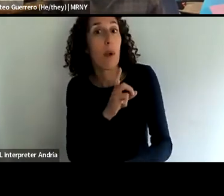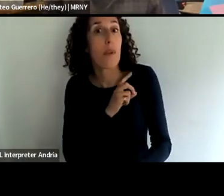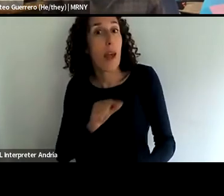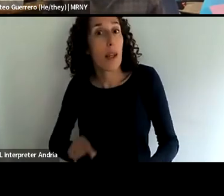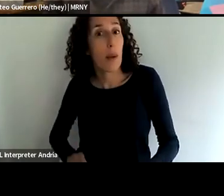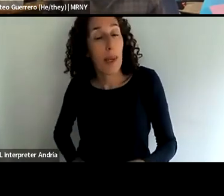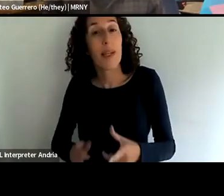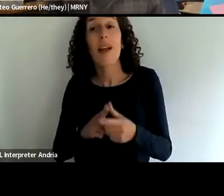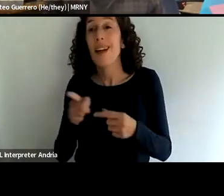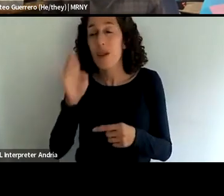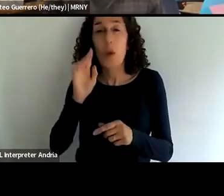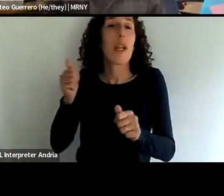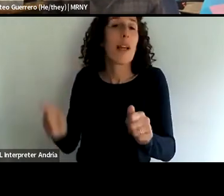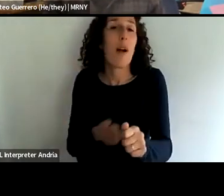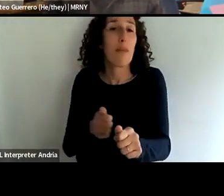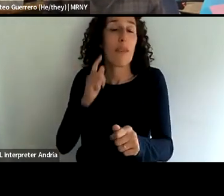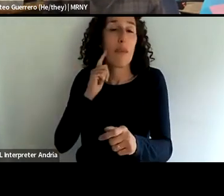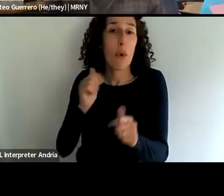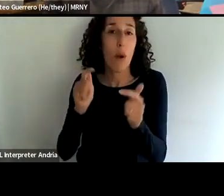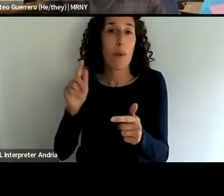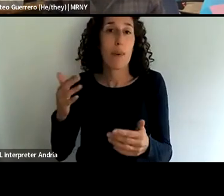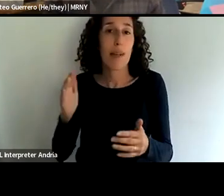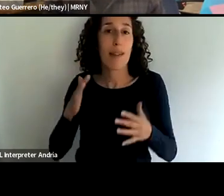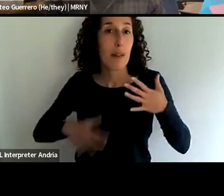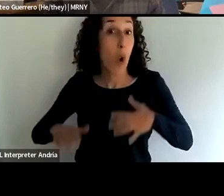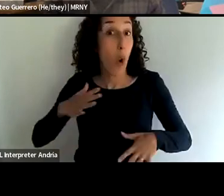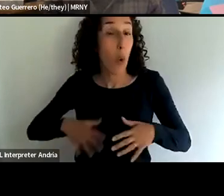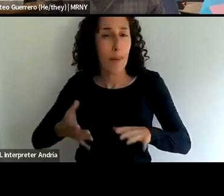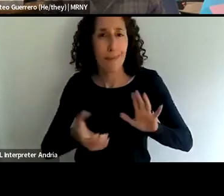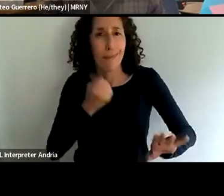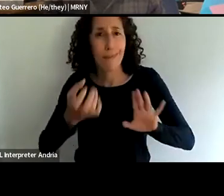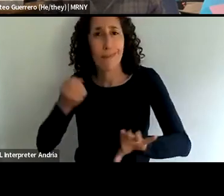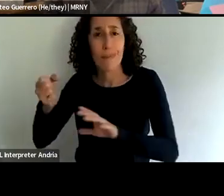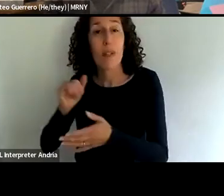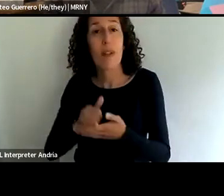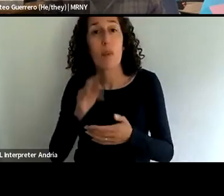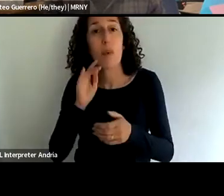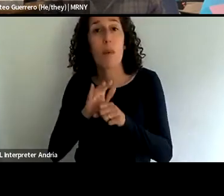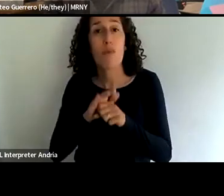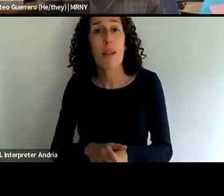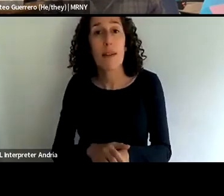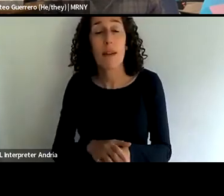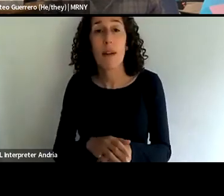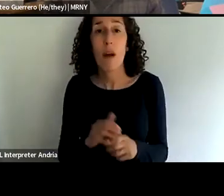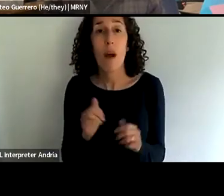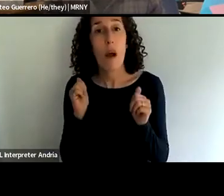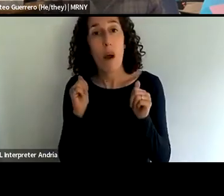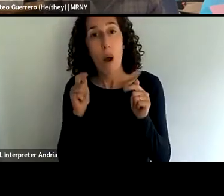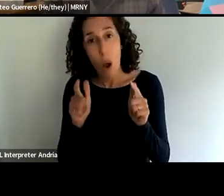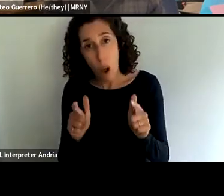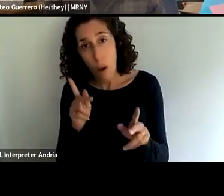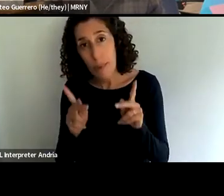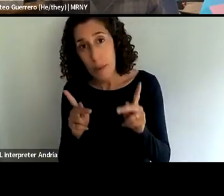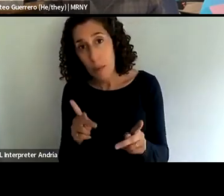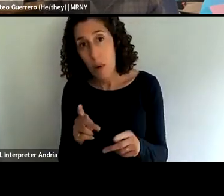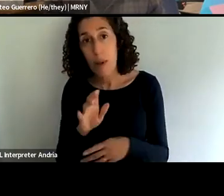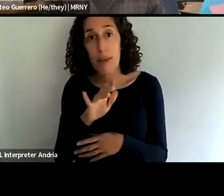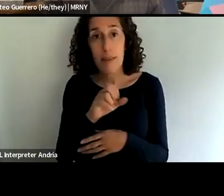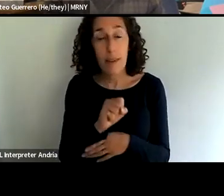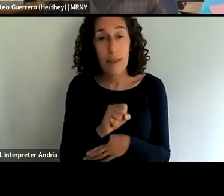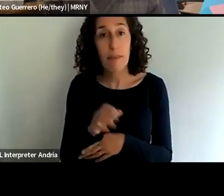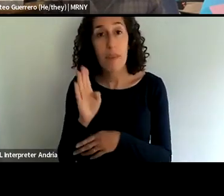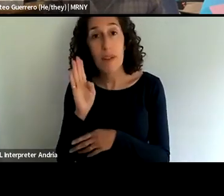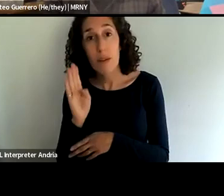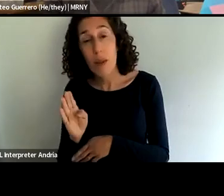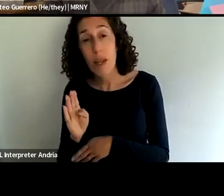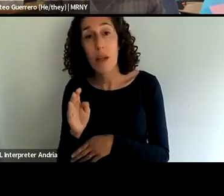going to come for everybody's clothes, right? And that also like oppresses cis people, straight people, you know, because they can't even be